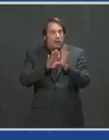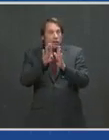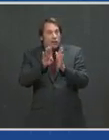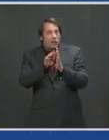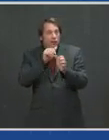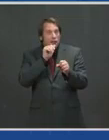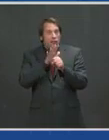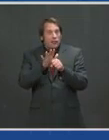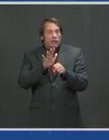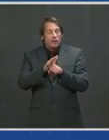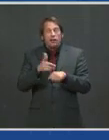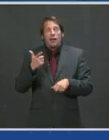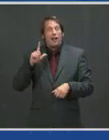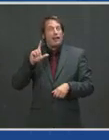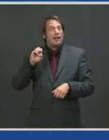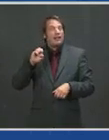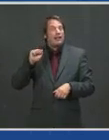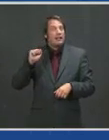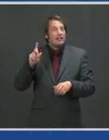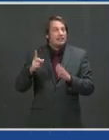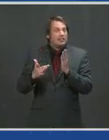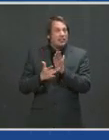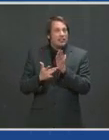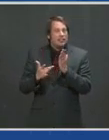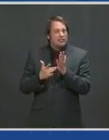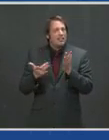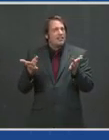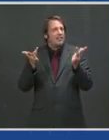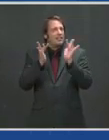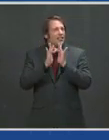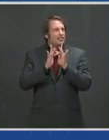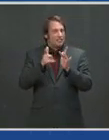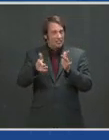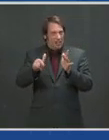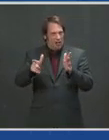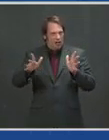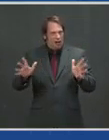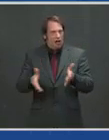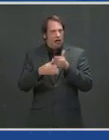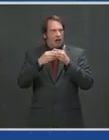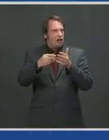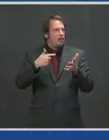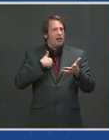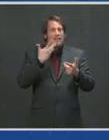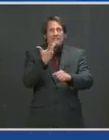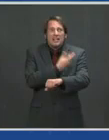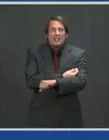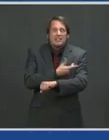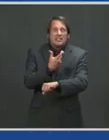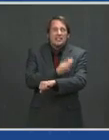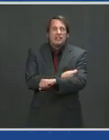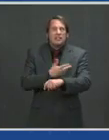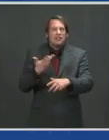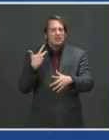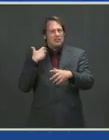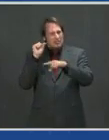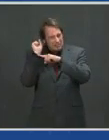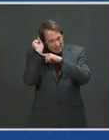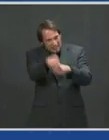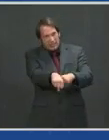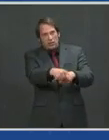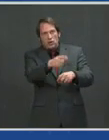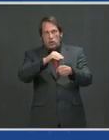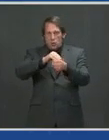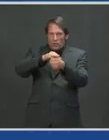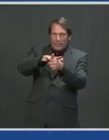technology, the internet itself. It helped lead to vaccine breakthroughs that are helping us beat COVID-19,